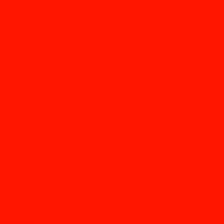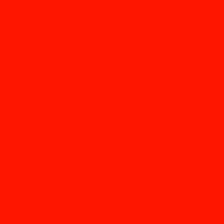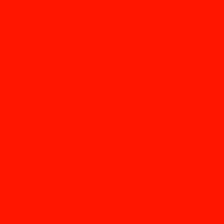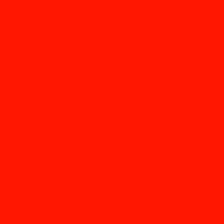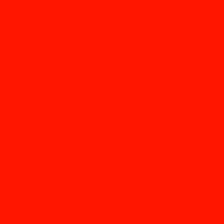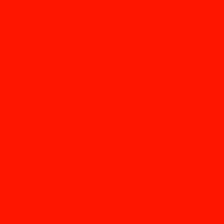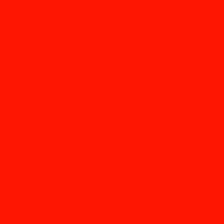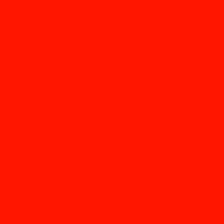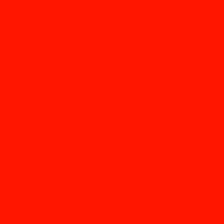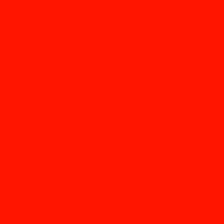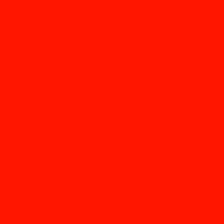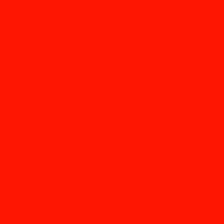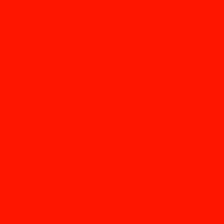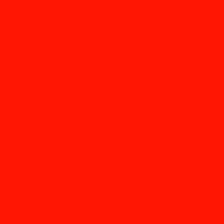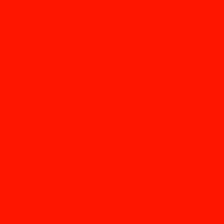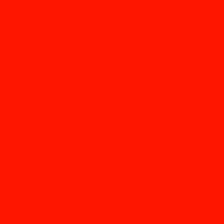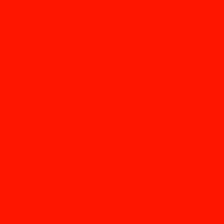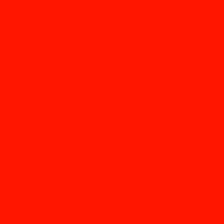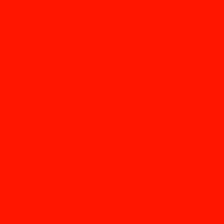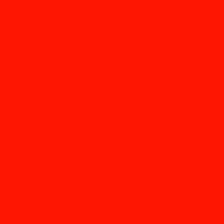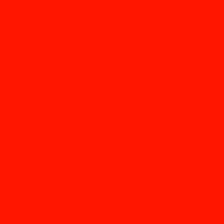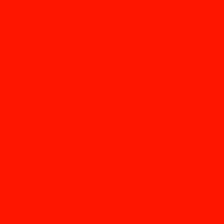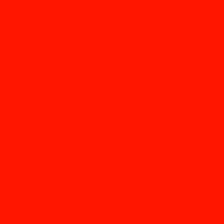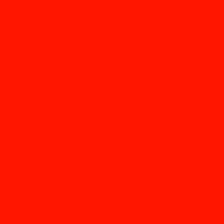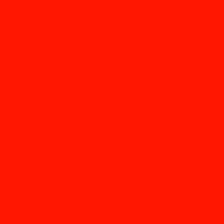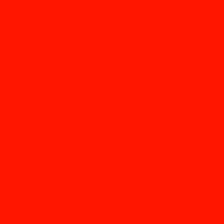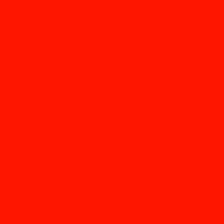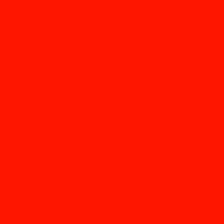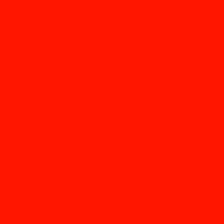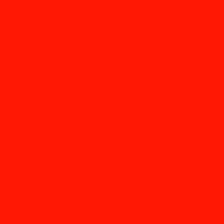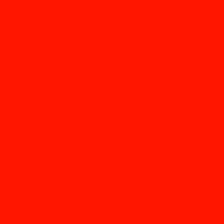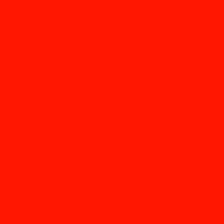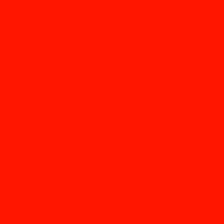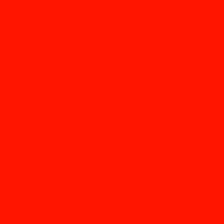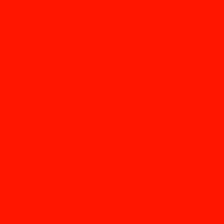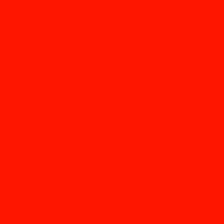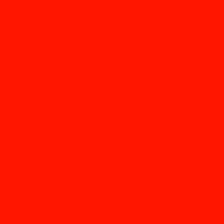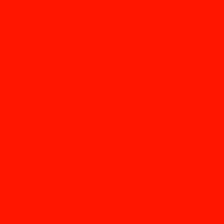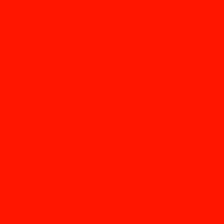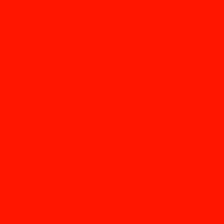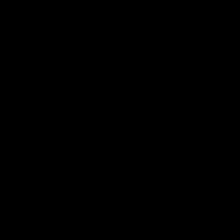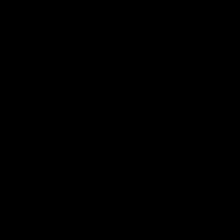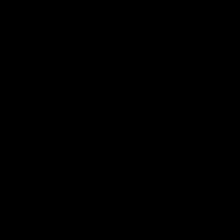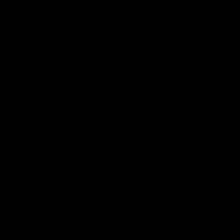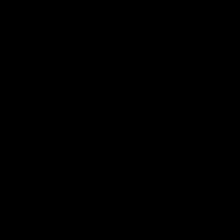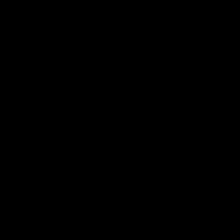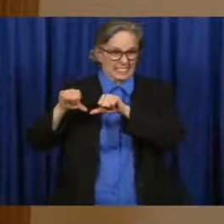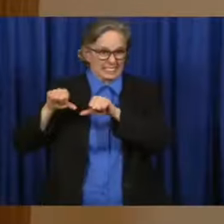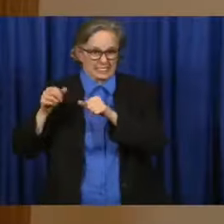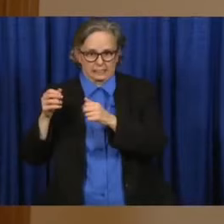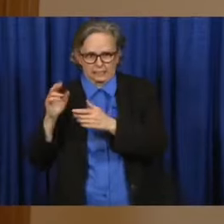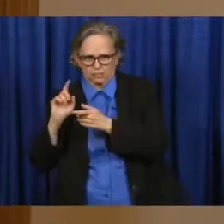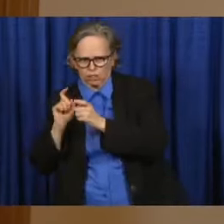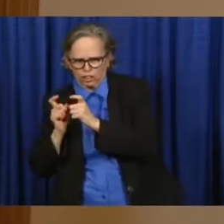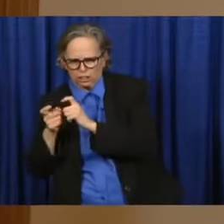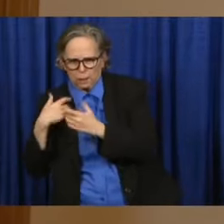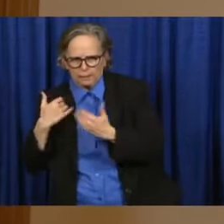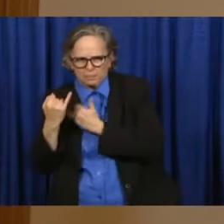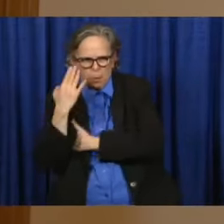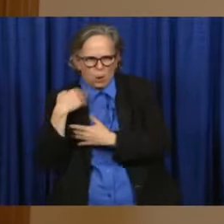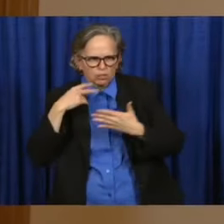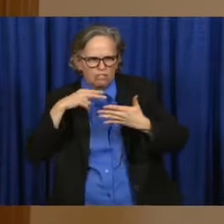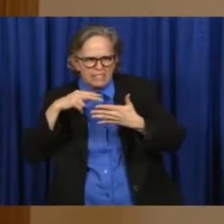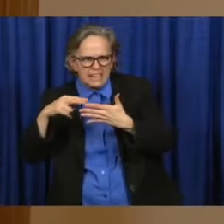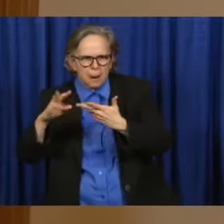Science is evolving, and I myself went down a rabbit hole this morning of reading about airborne versus droplet and